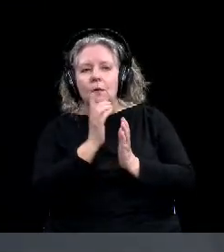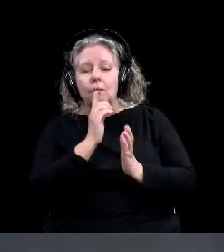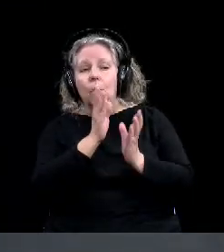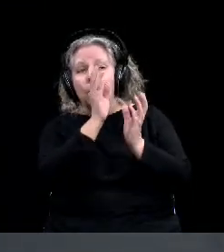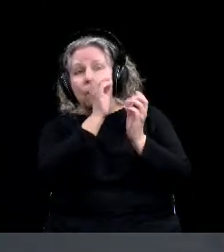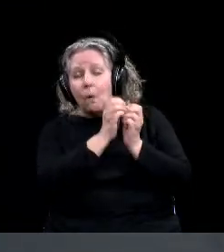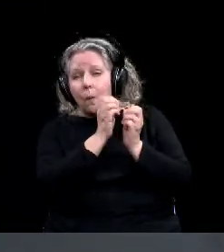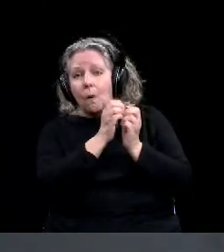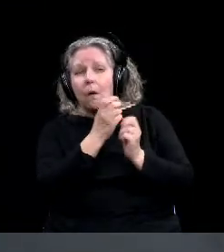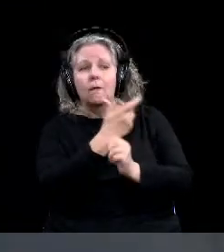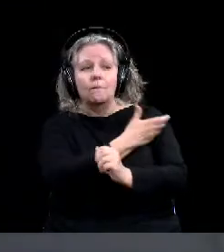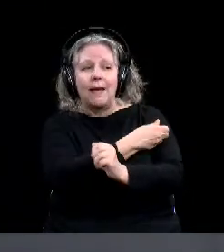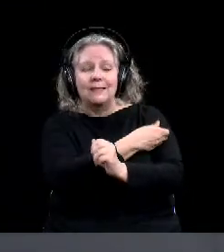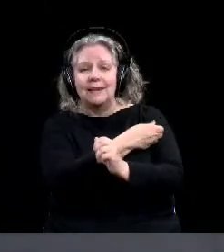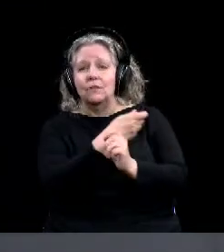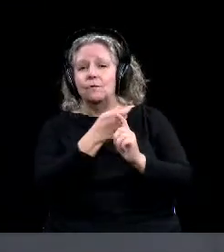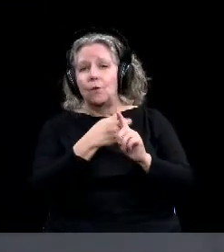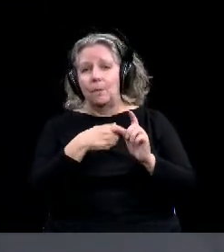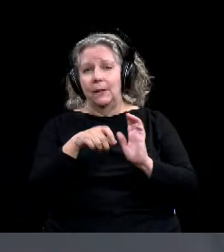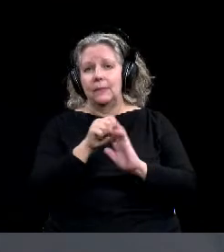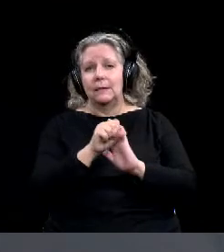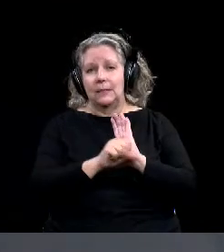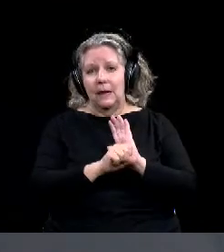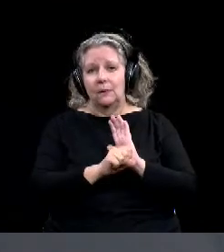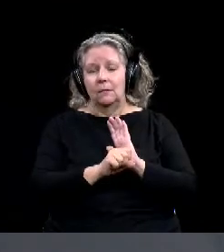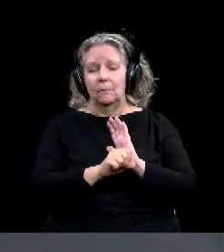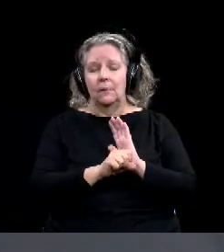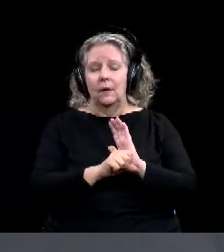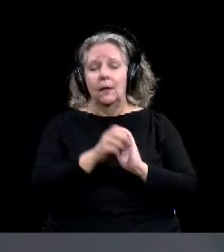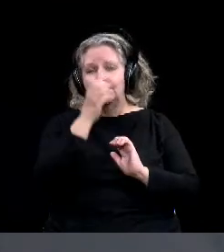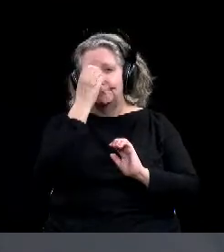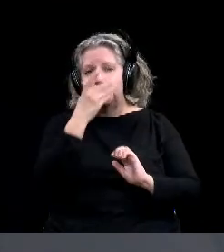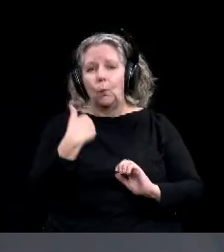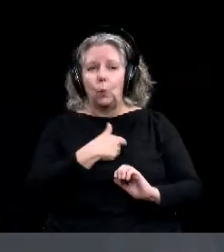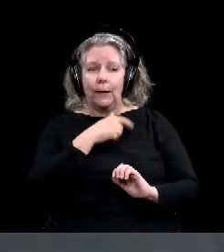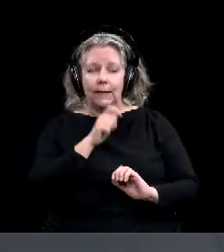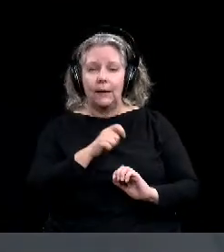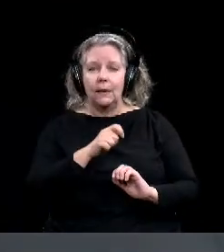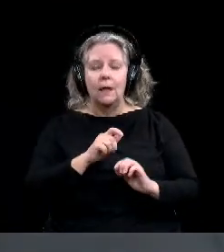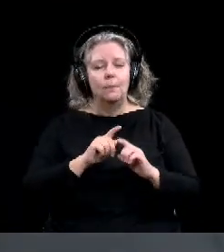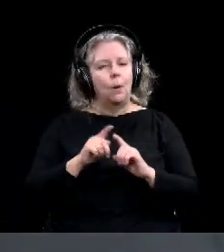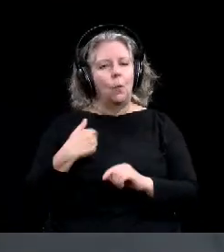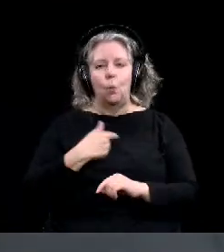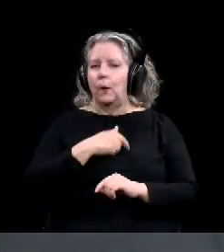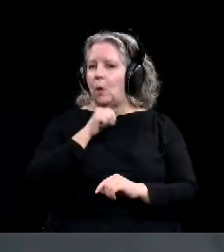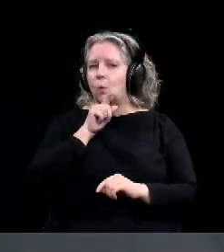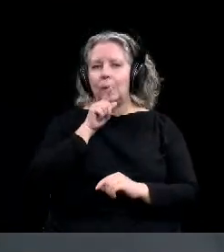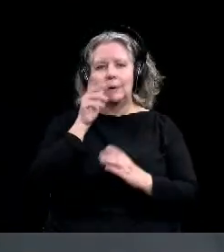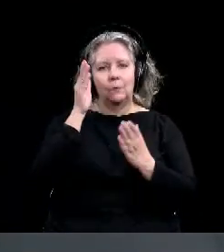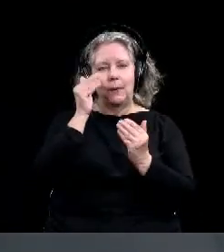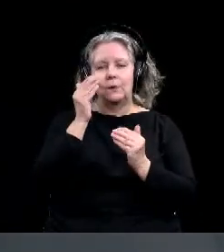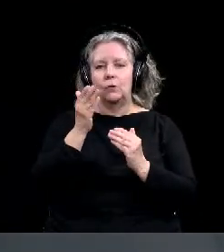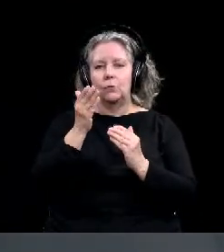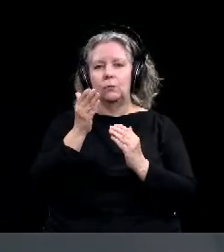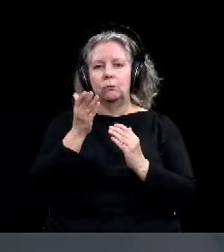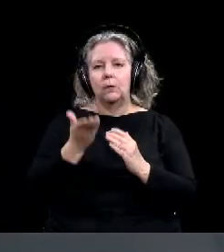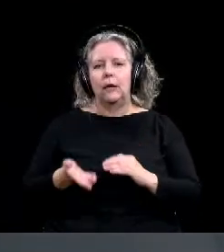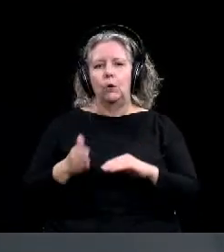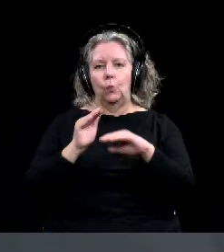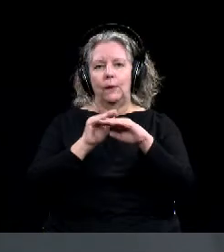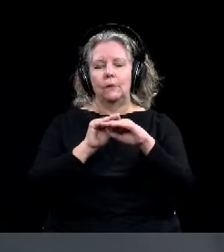increase to our allocation until our allocation supply improves. This